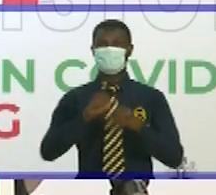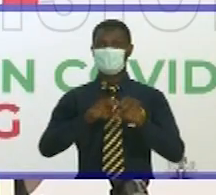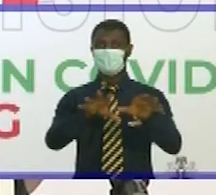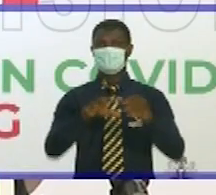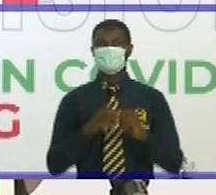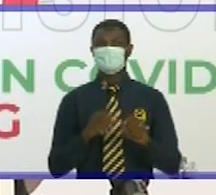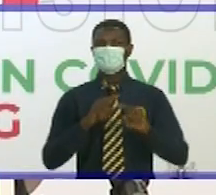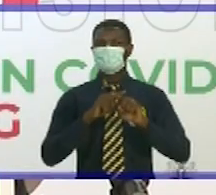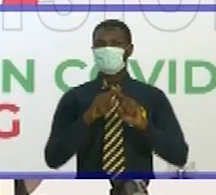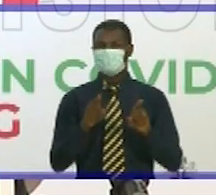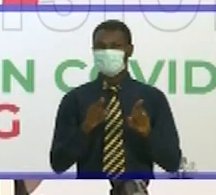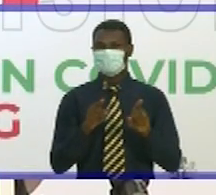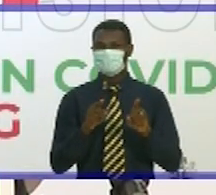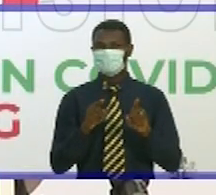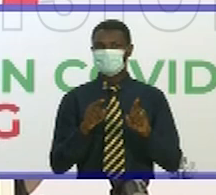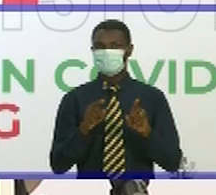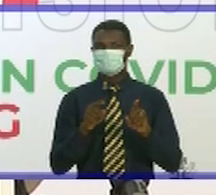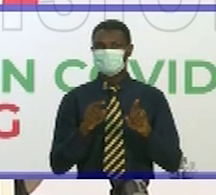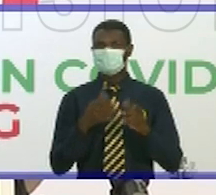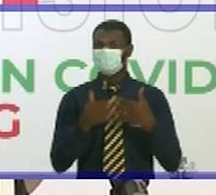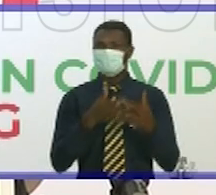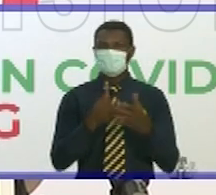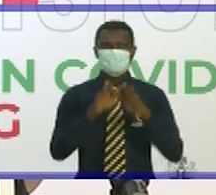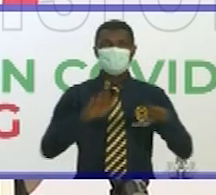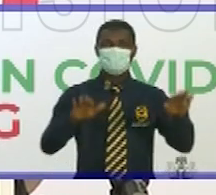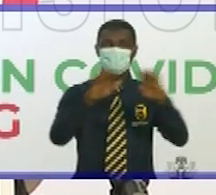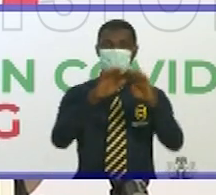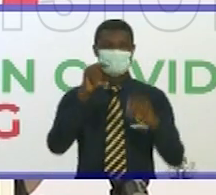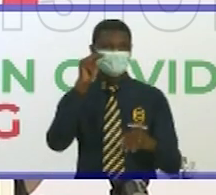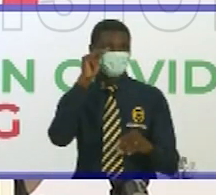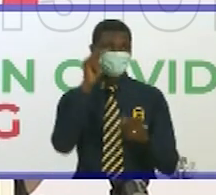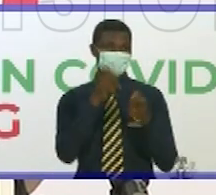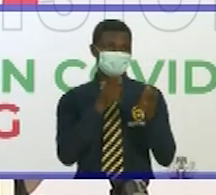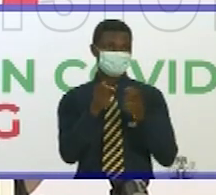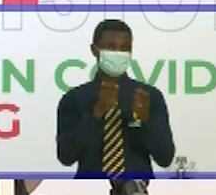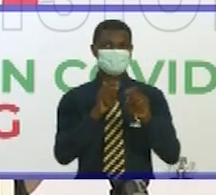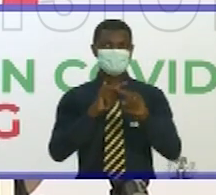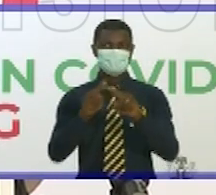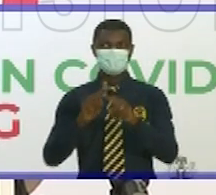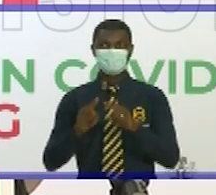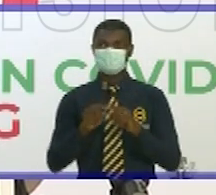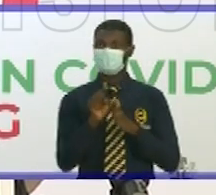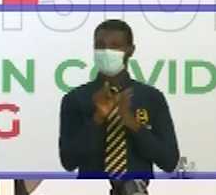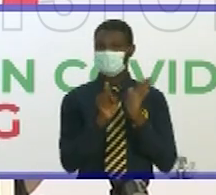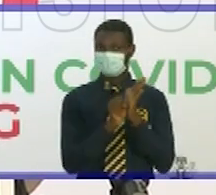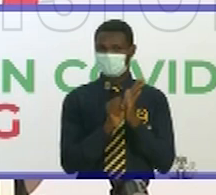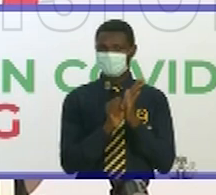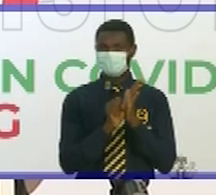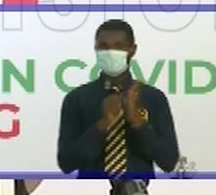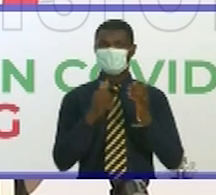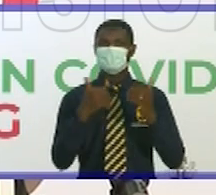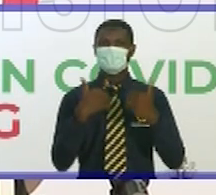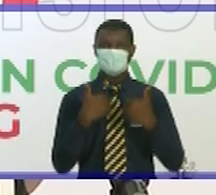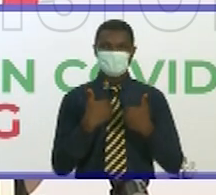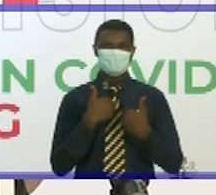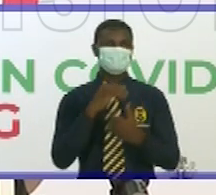bo se wa ni apapo yen awon ipinle kankan won si ni agbara